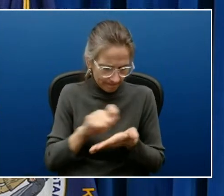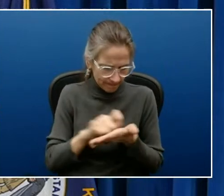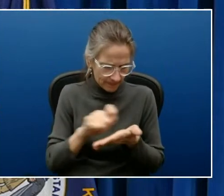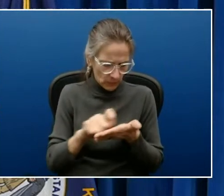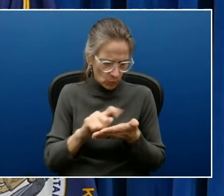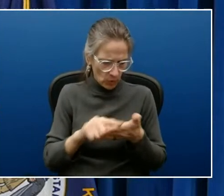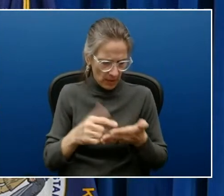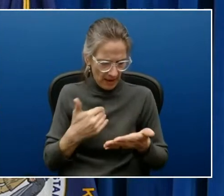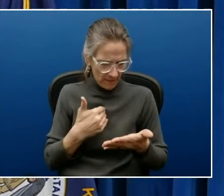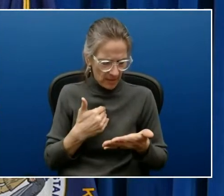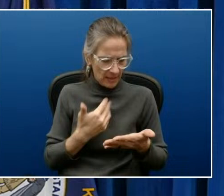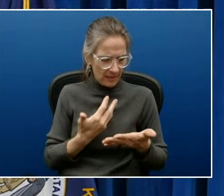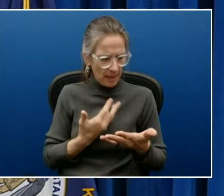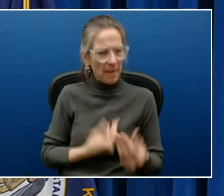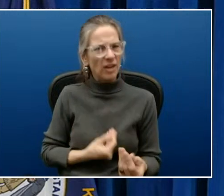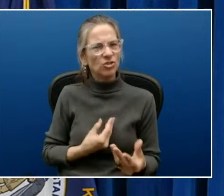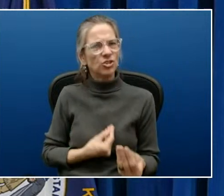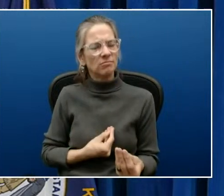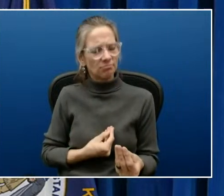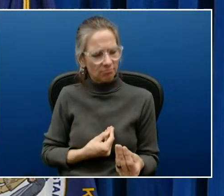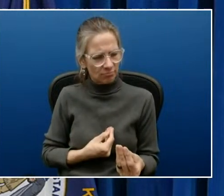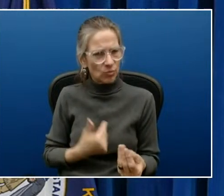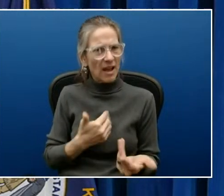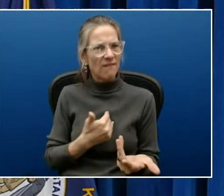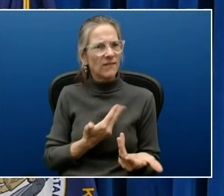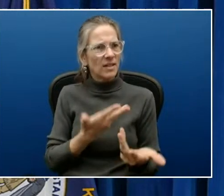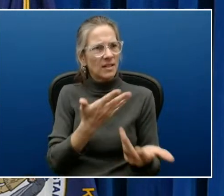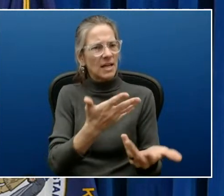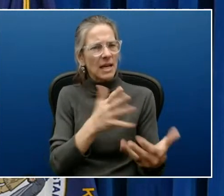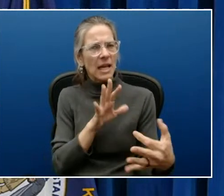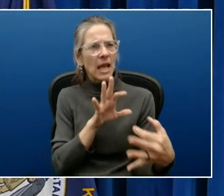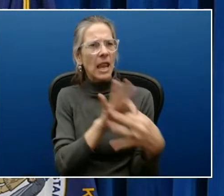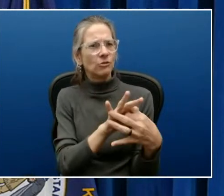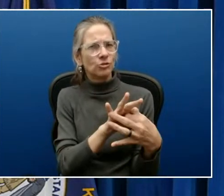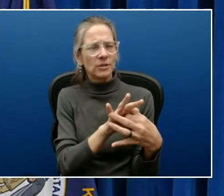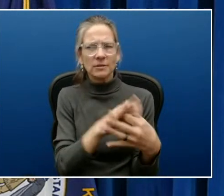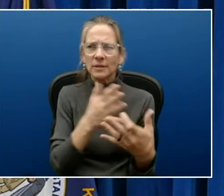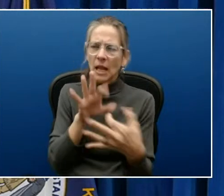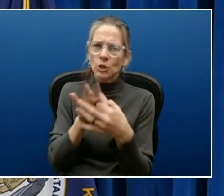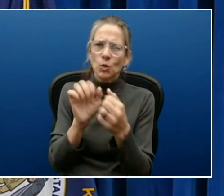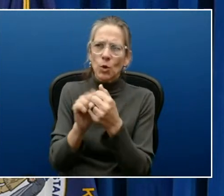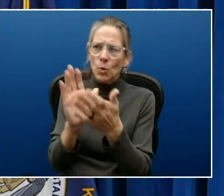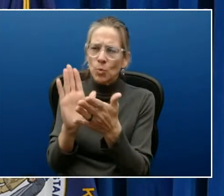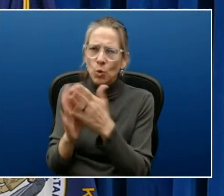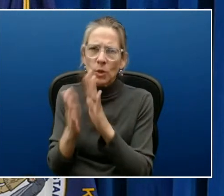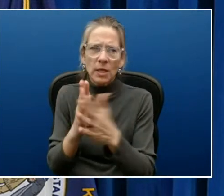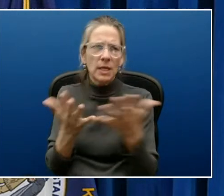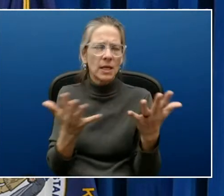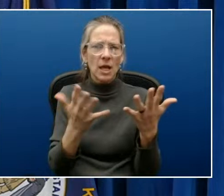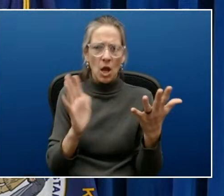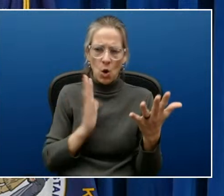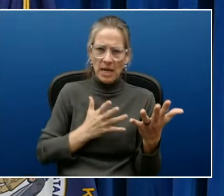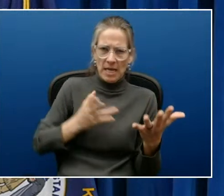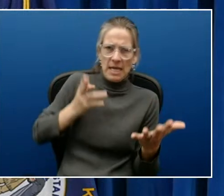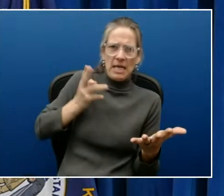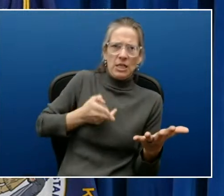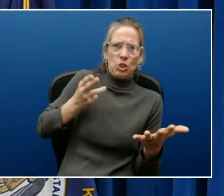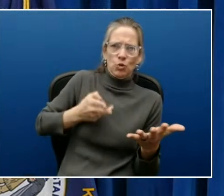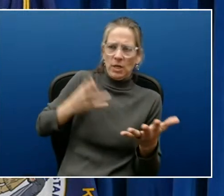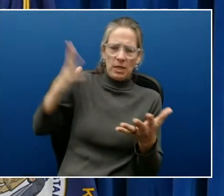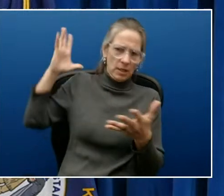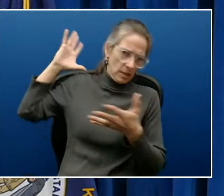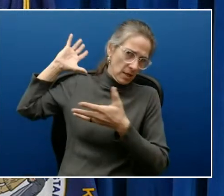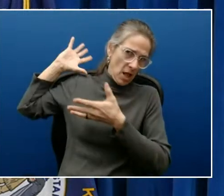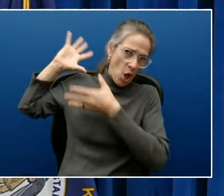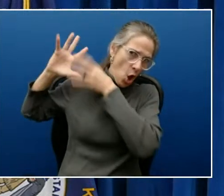make lasting connections with our loved ones, our communities, and we carry our history forward.